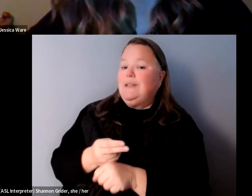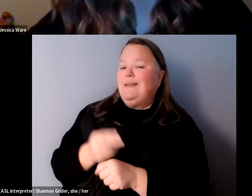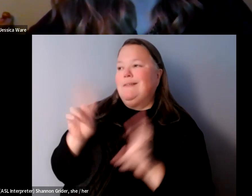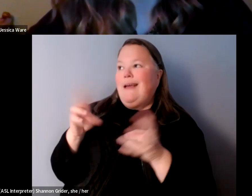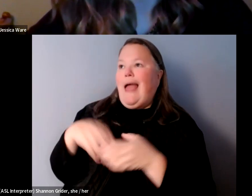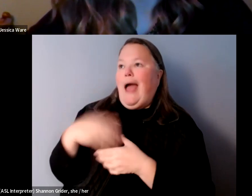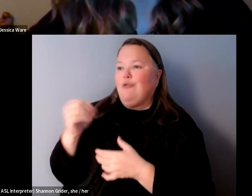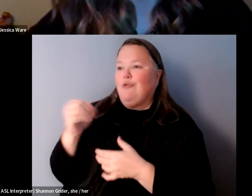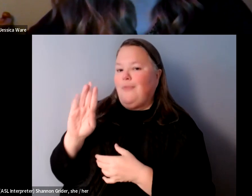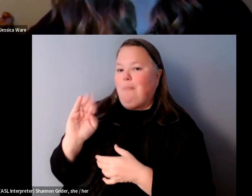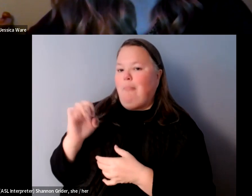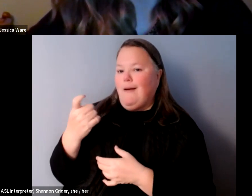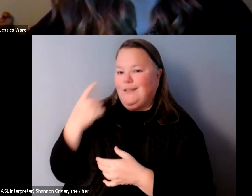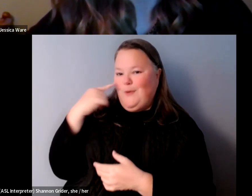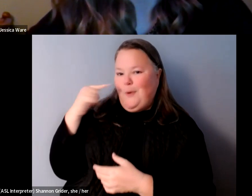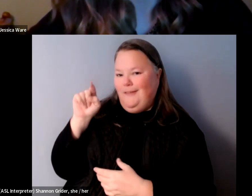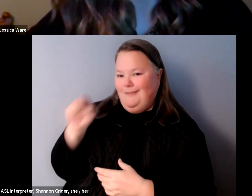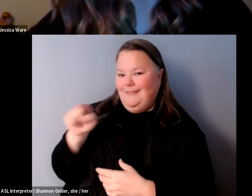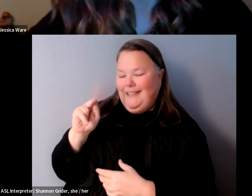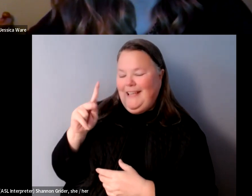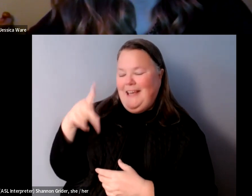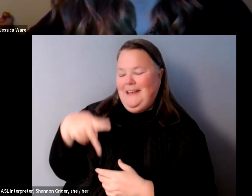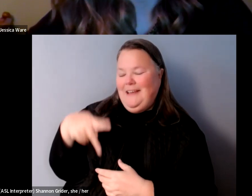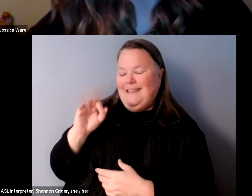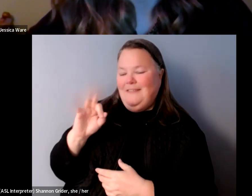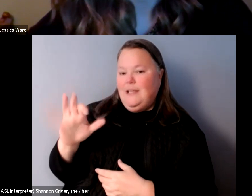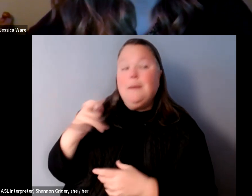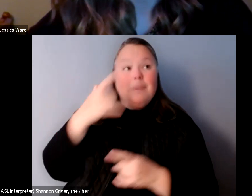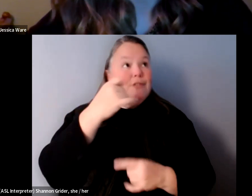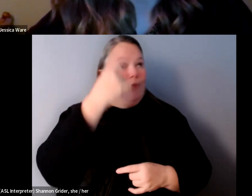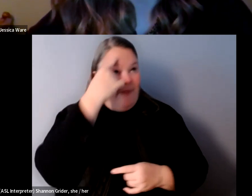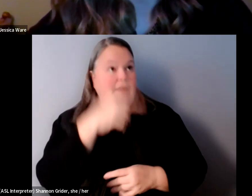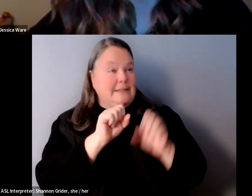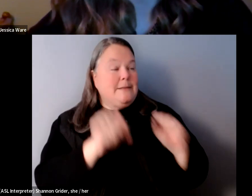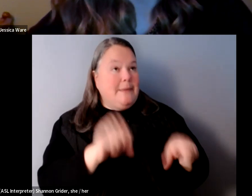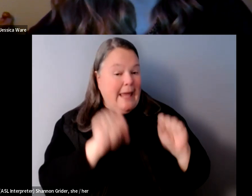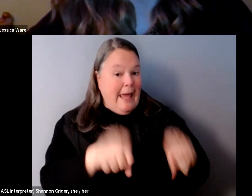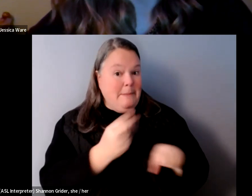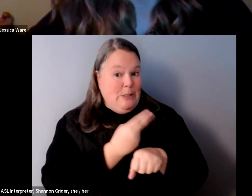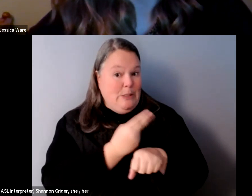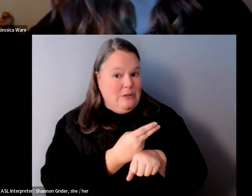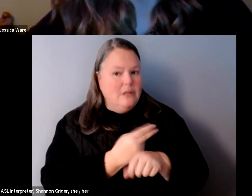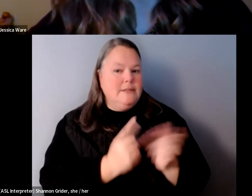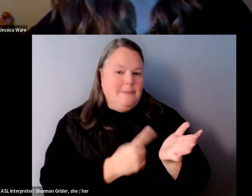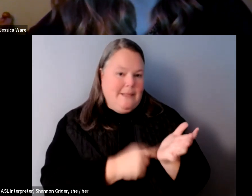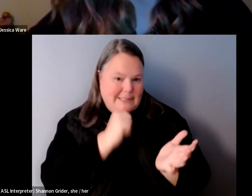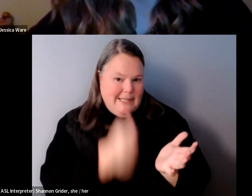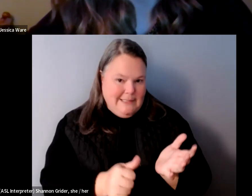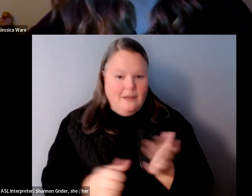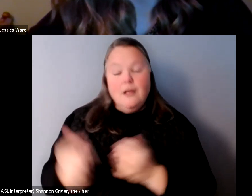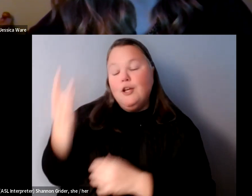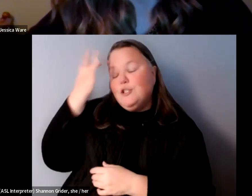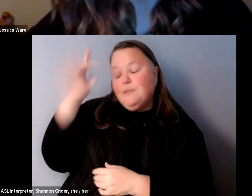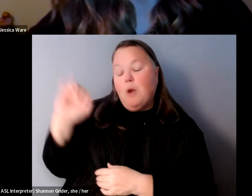just because you think a system can be used for one thing doesn't always necessarily prove to do so. Our Smartsheet master, Michelle